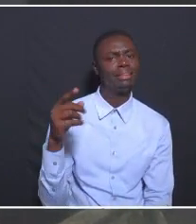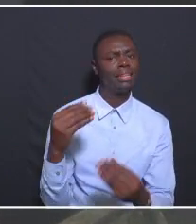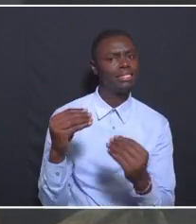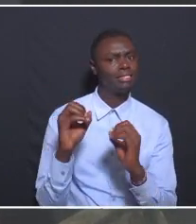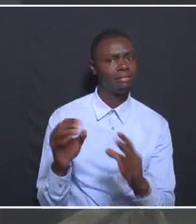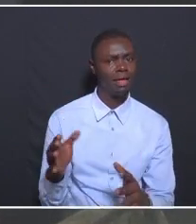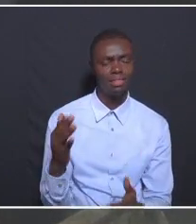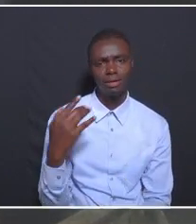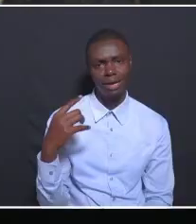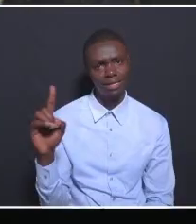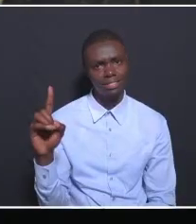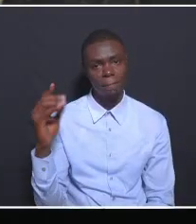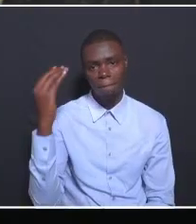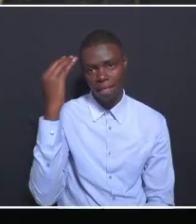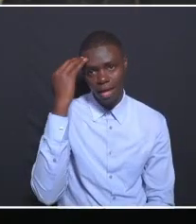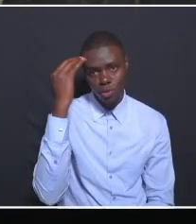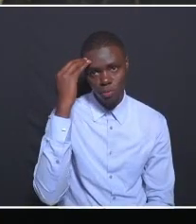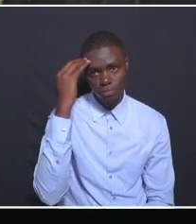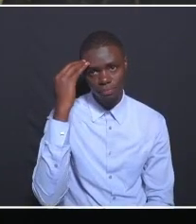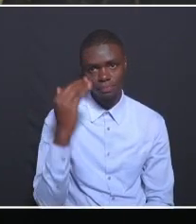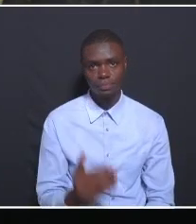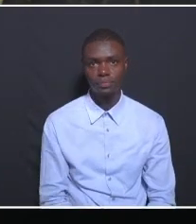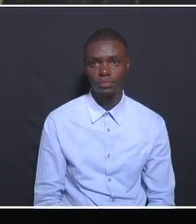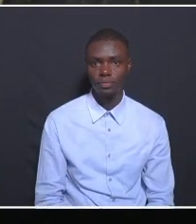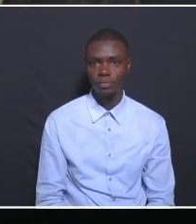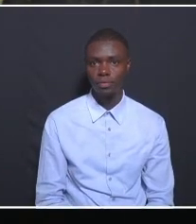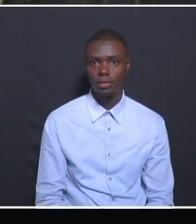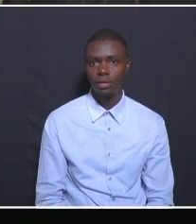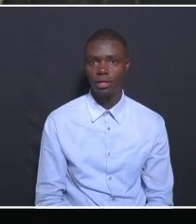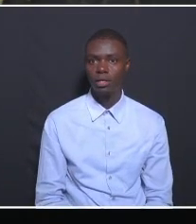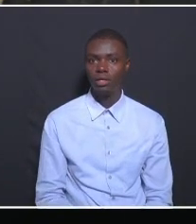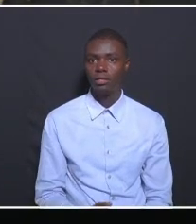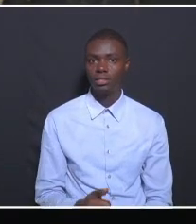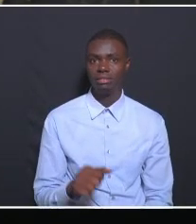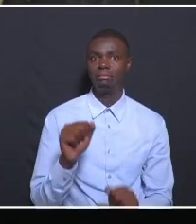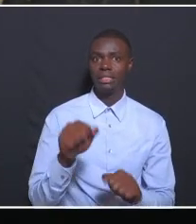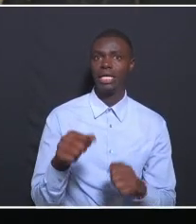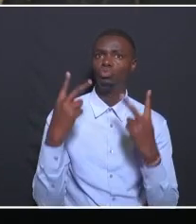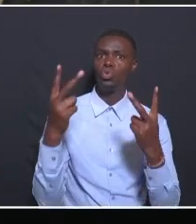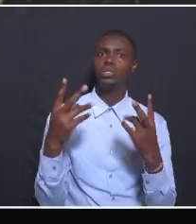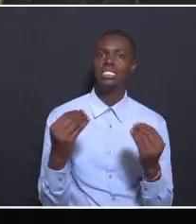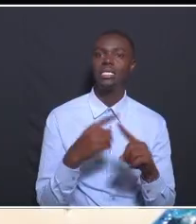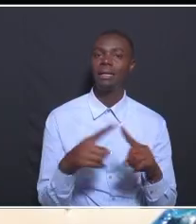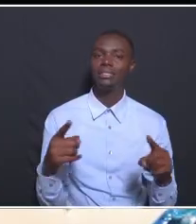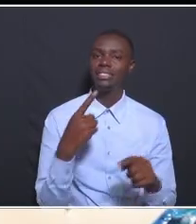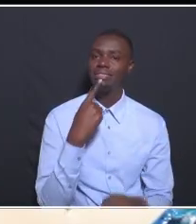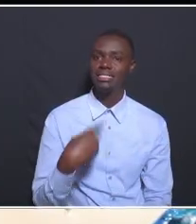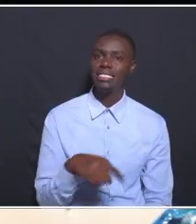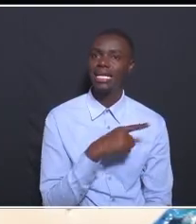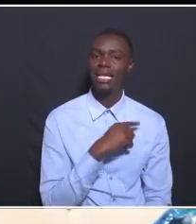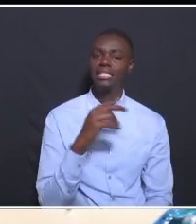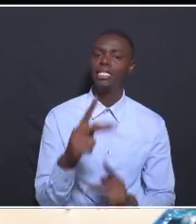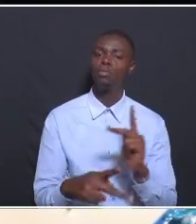Like, I know. It's, you make it look easy. Please tell us your